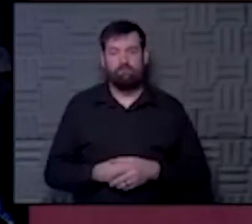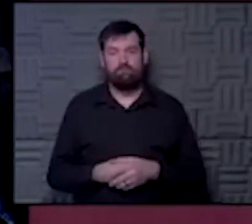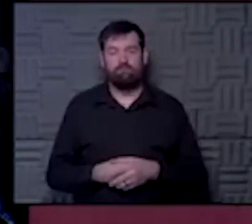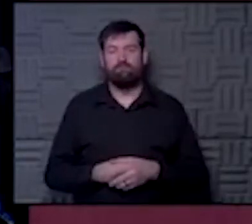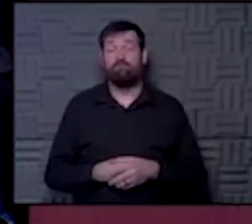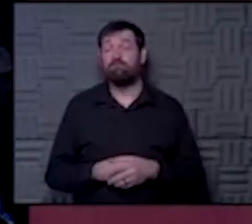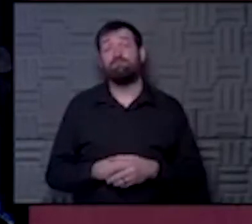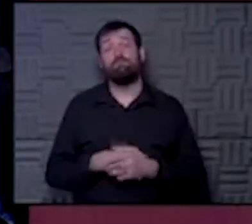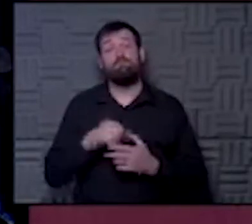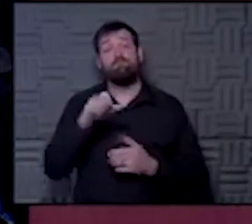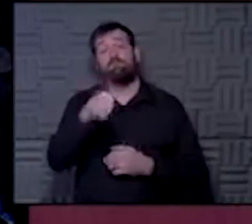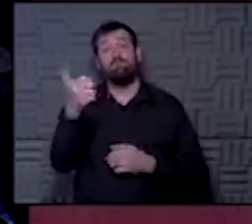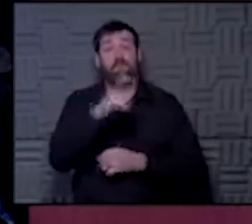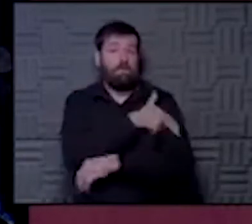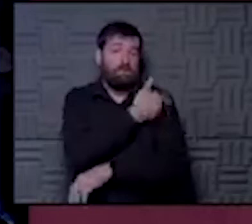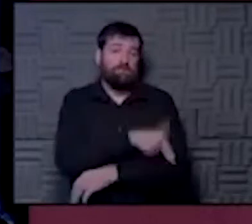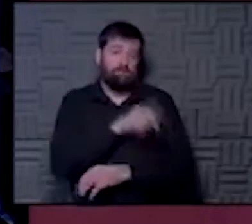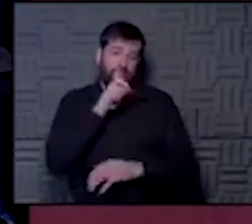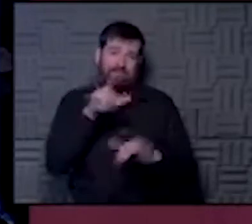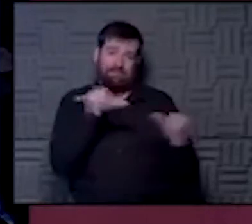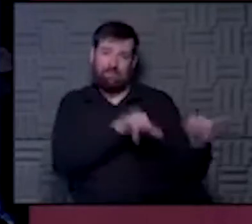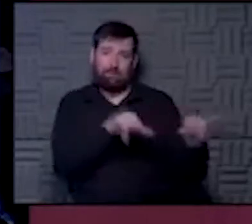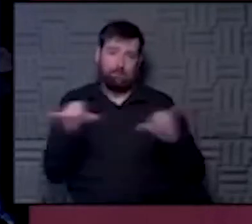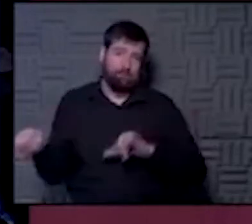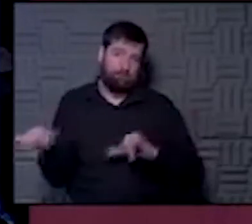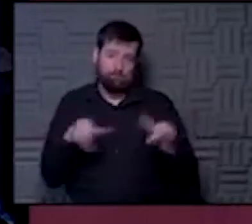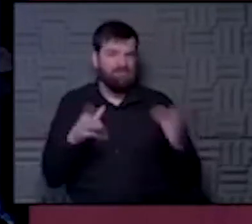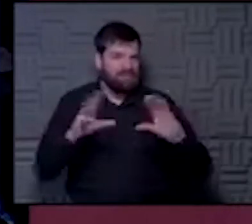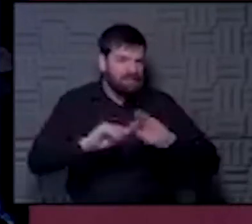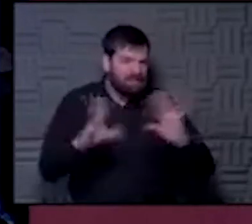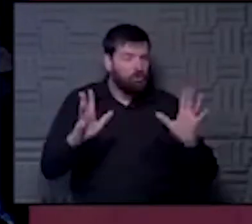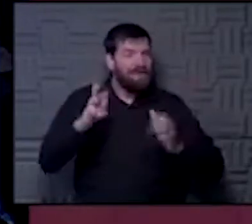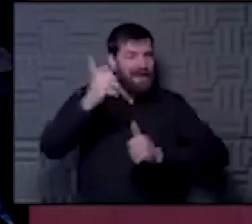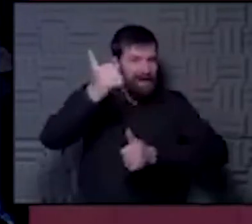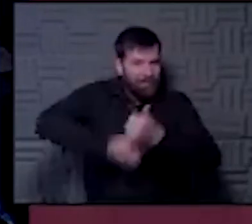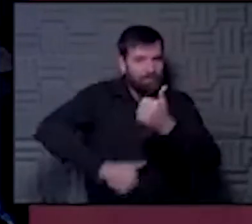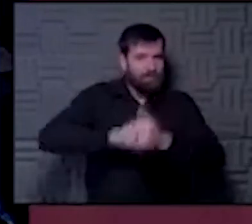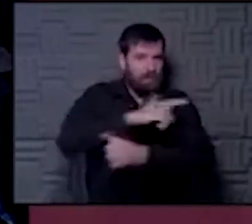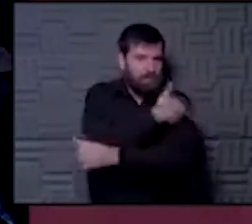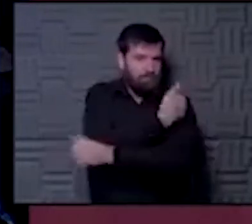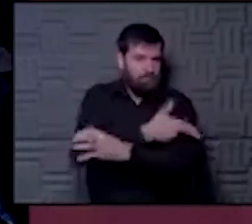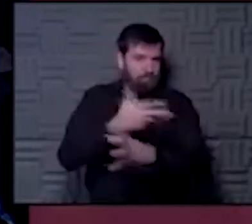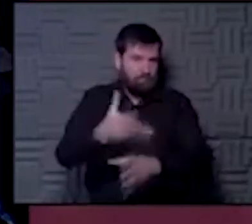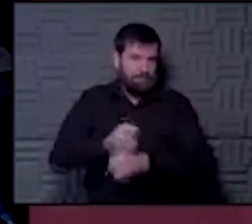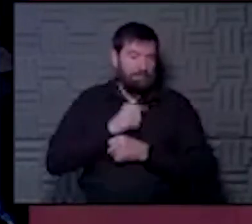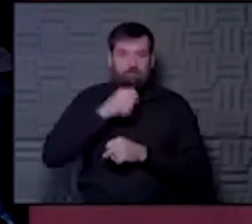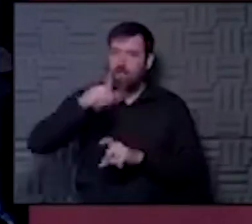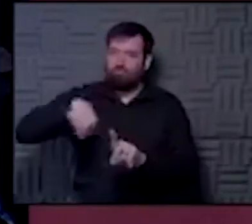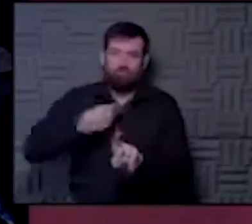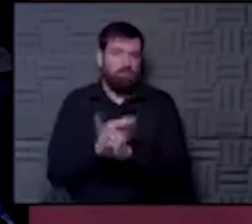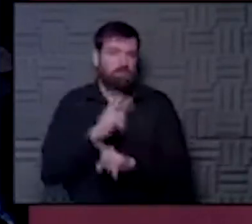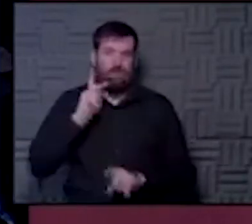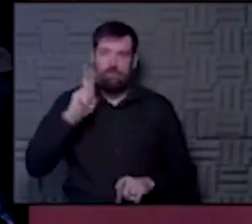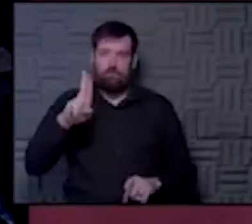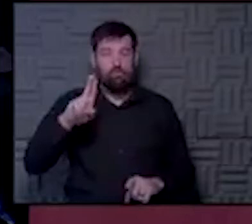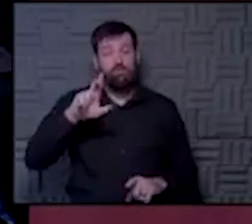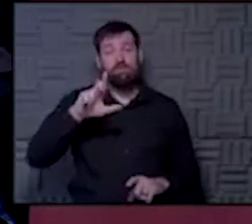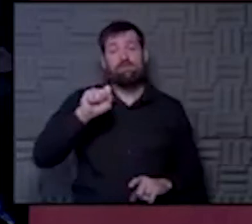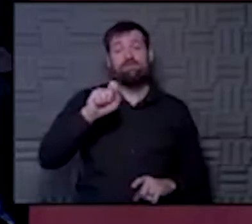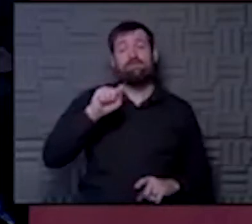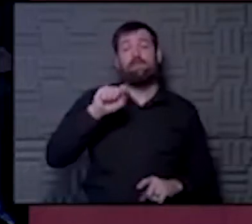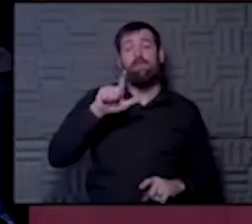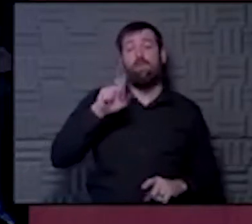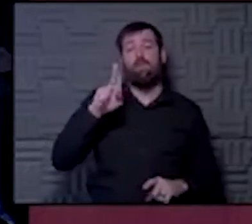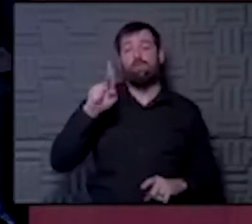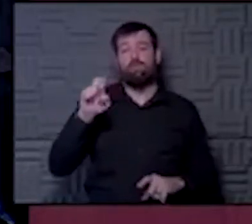large number. And I think other hospitals are really the same way. Just to be clear, every hospital is getting these drugs. It's not just KU. So, Luke's has it, Advent